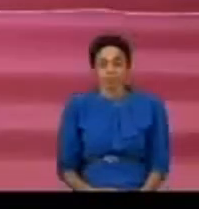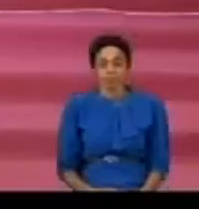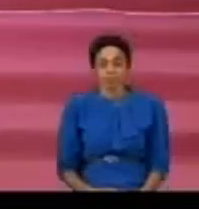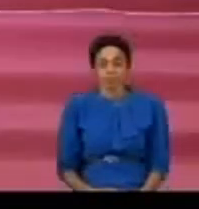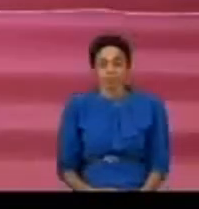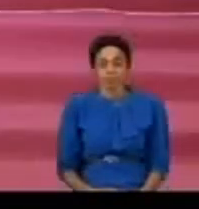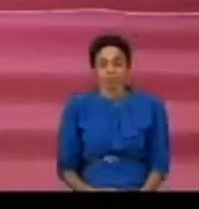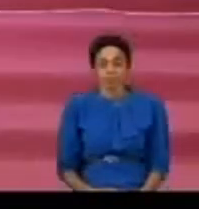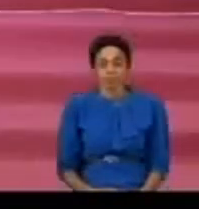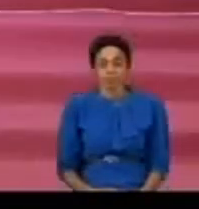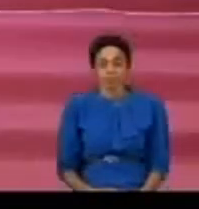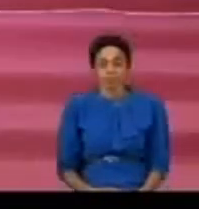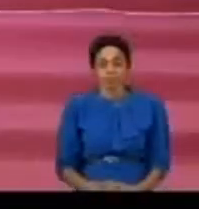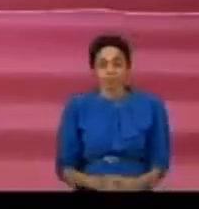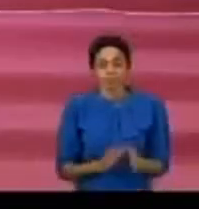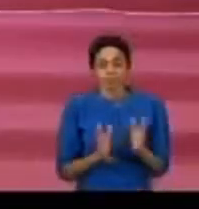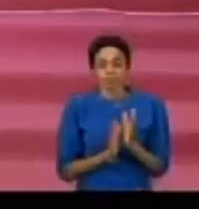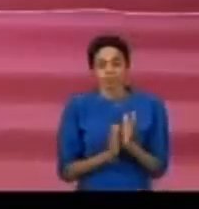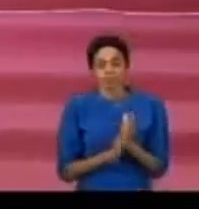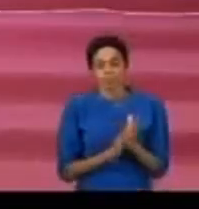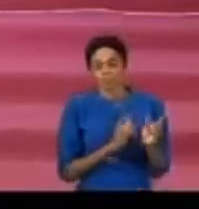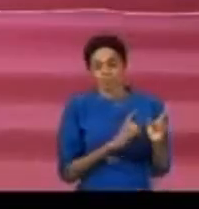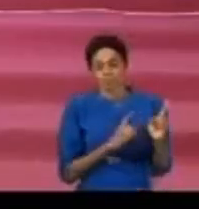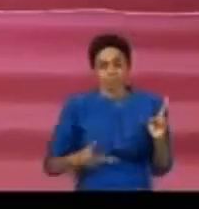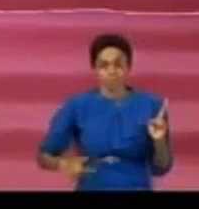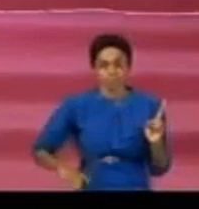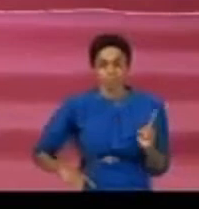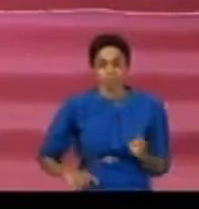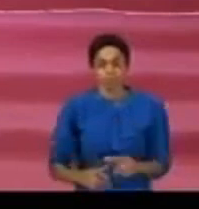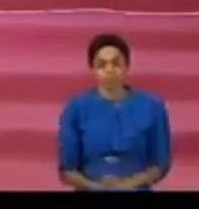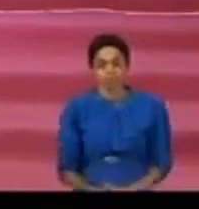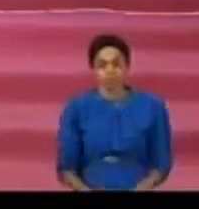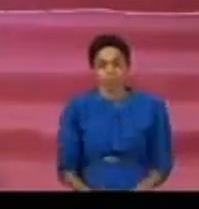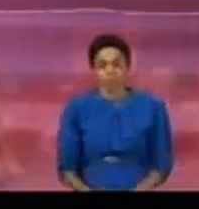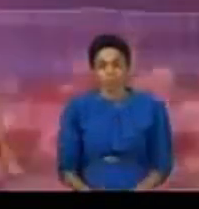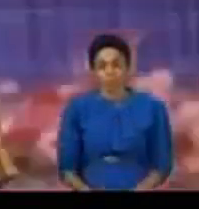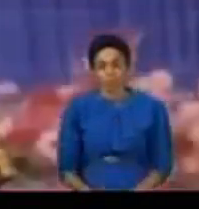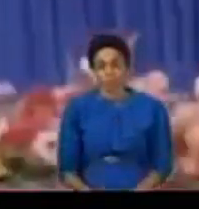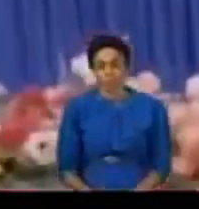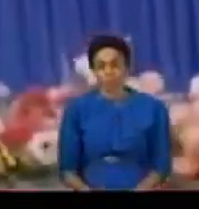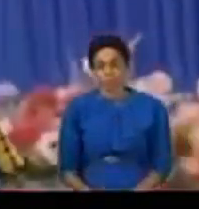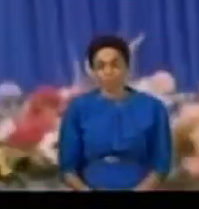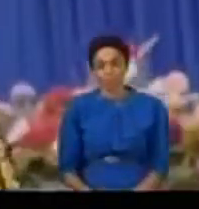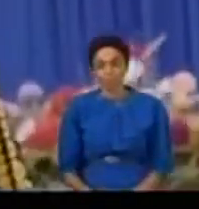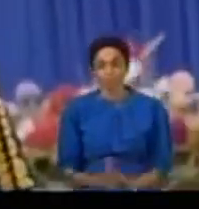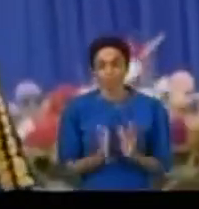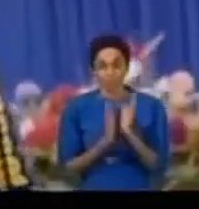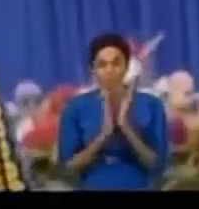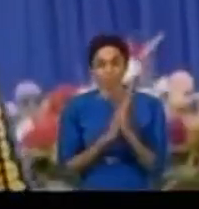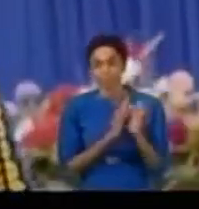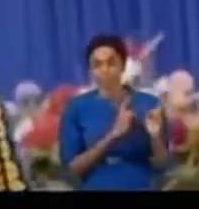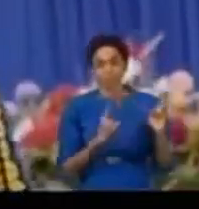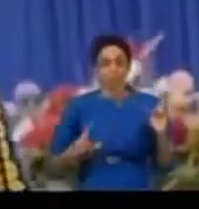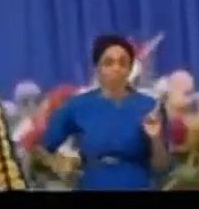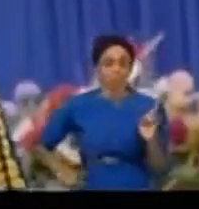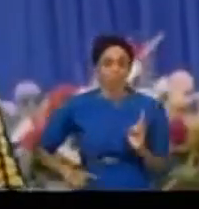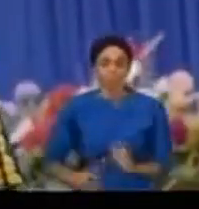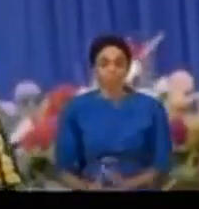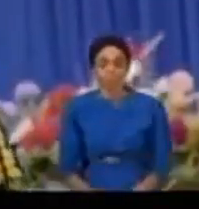Praise our Lord. Modupe lowo Olorun. Praise our Lord. Modupe lowo